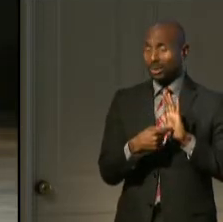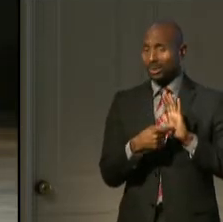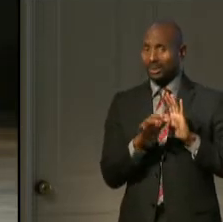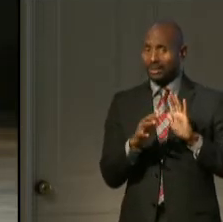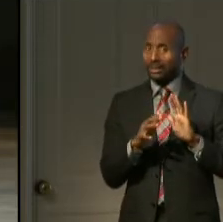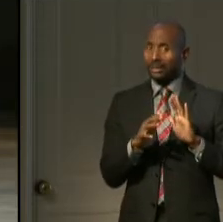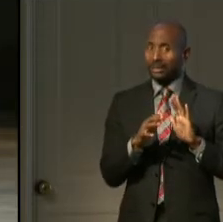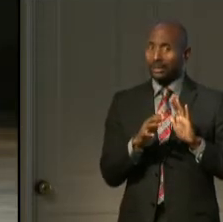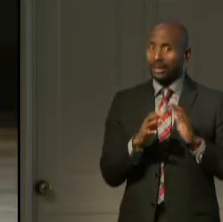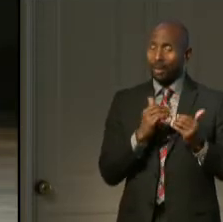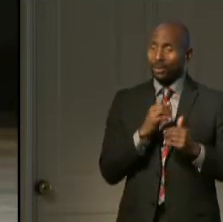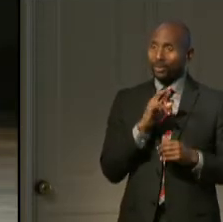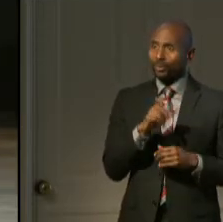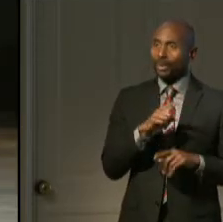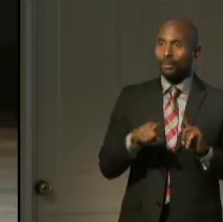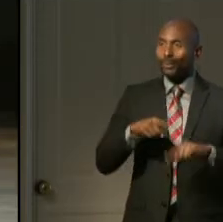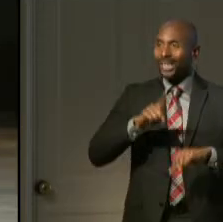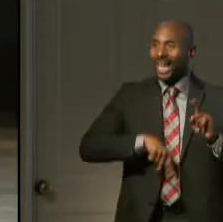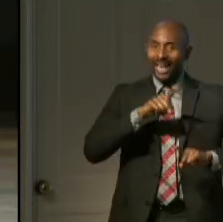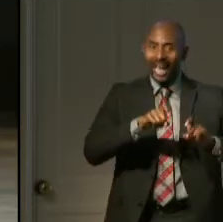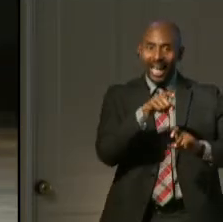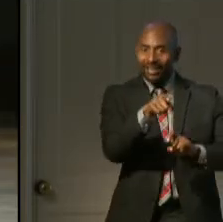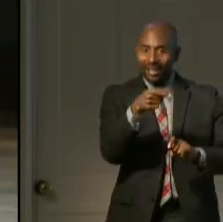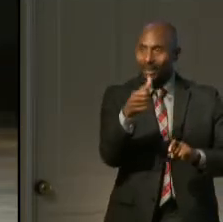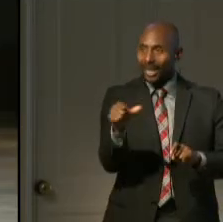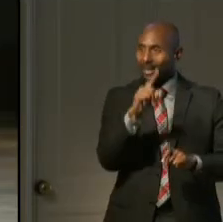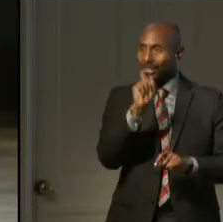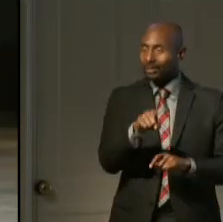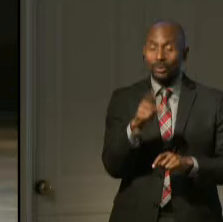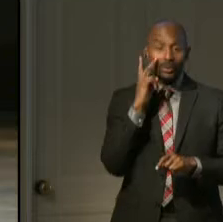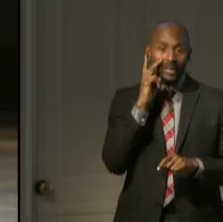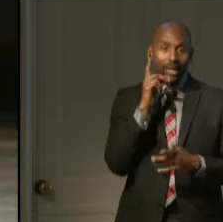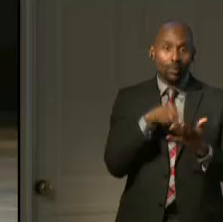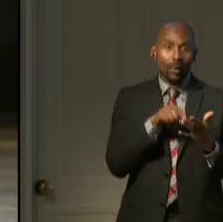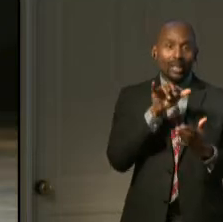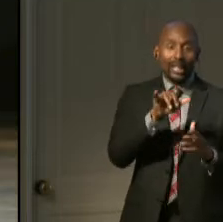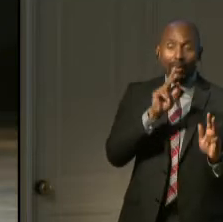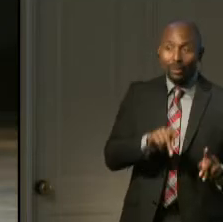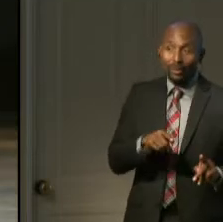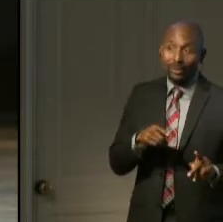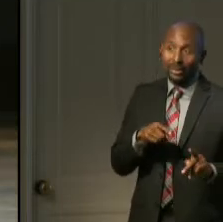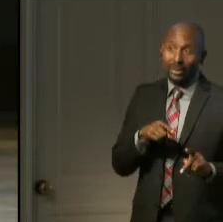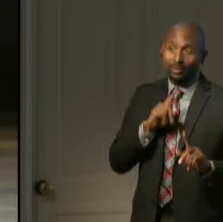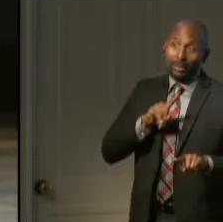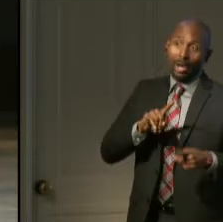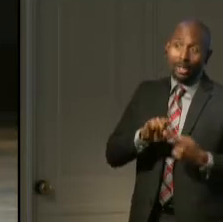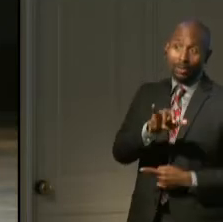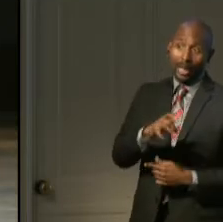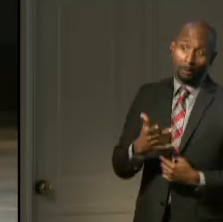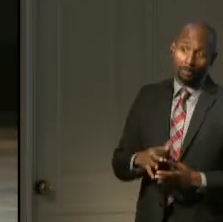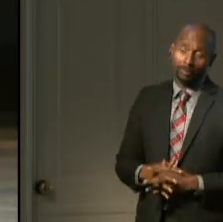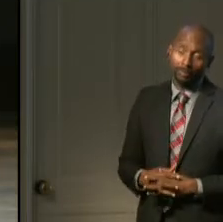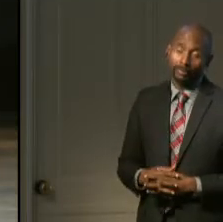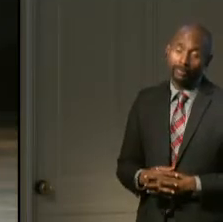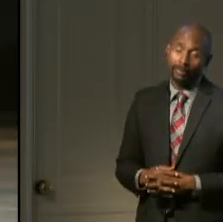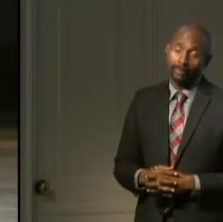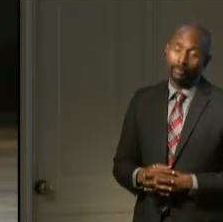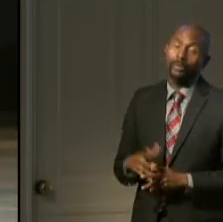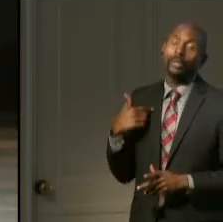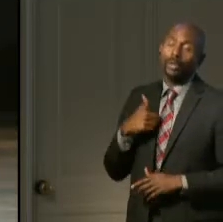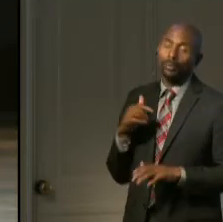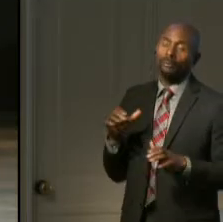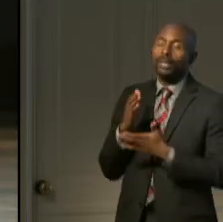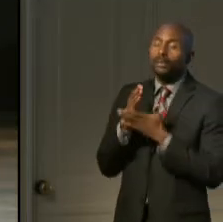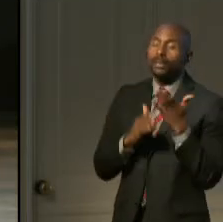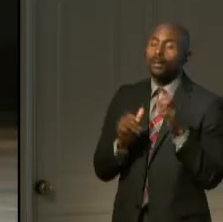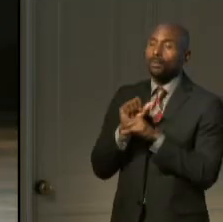can't ask them a single question and see what that person actually would have said to that. And we've done a little bit of work